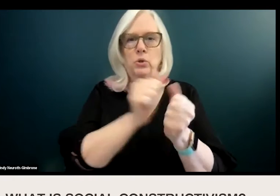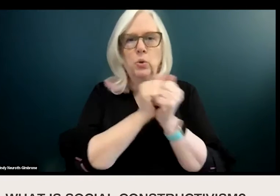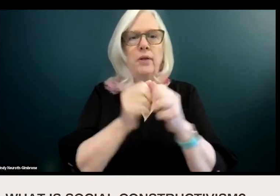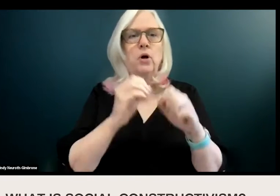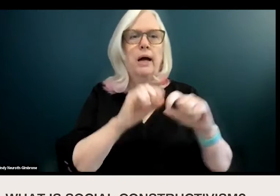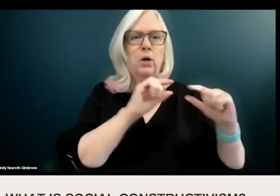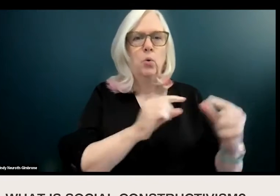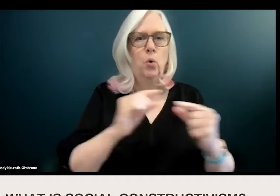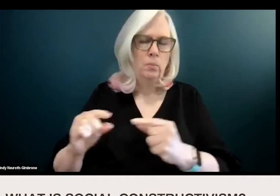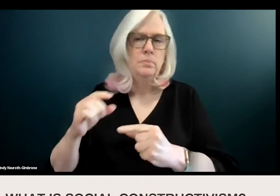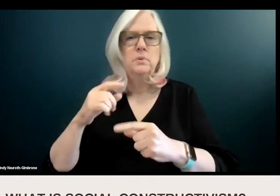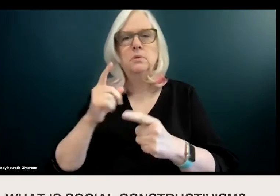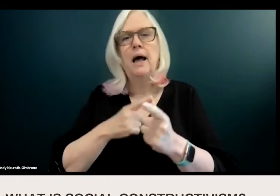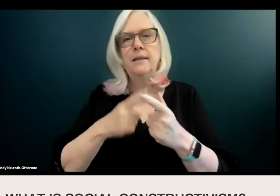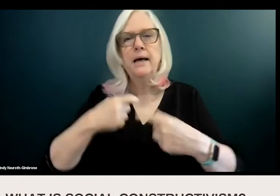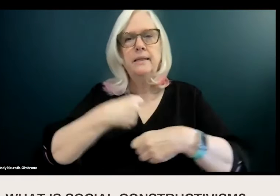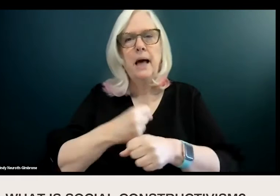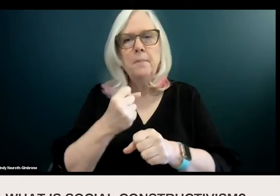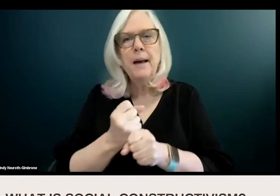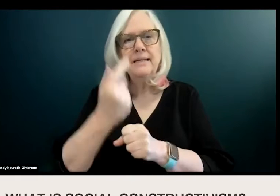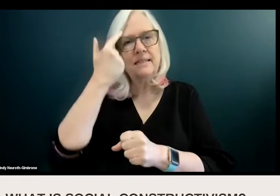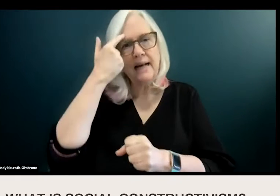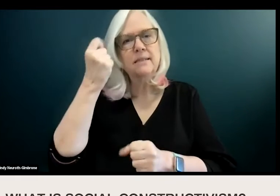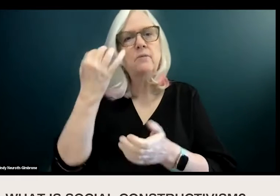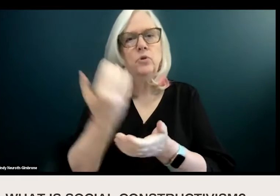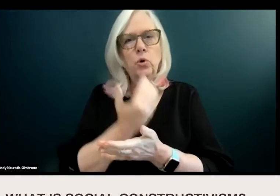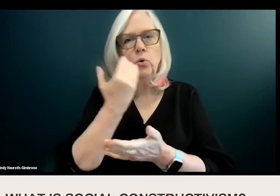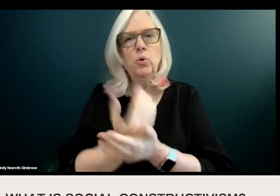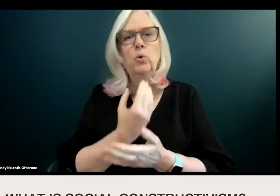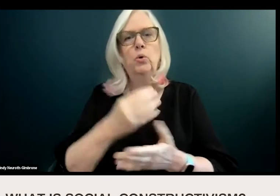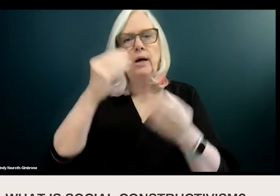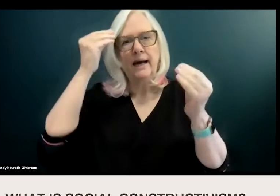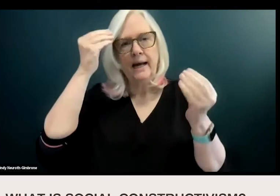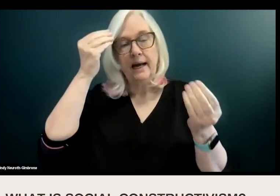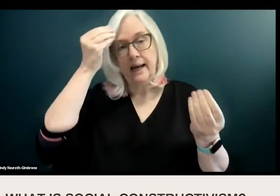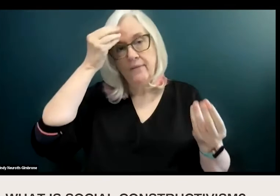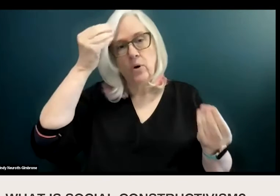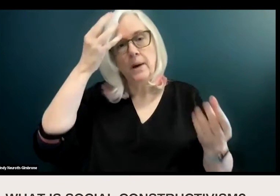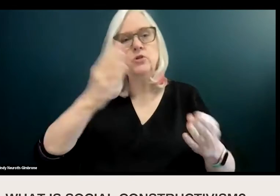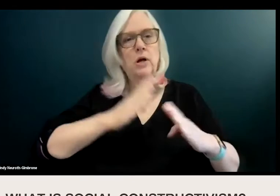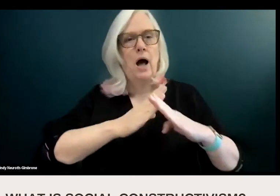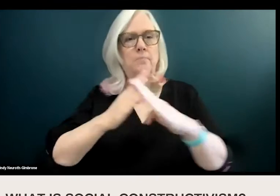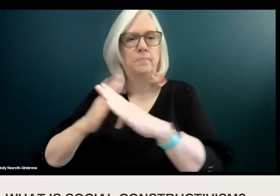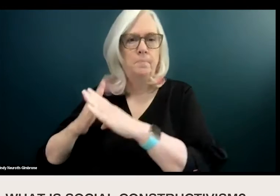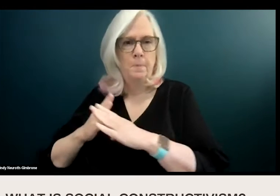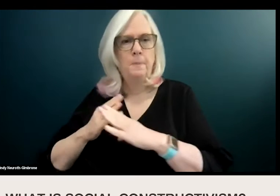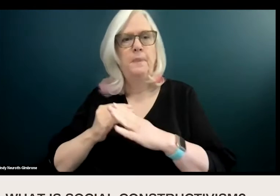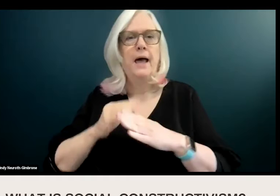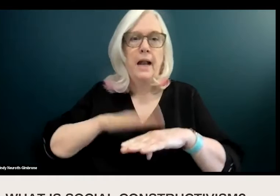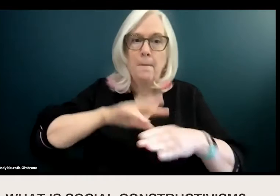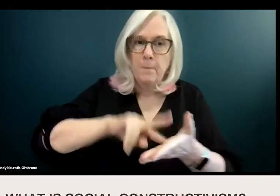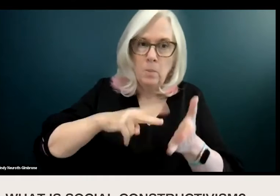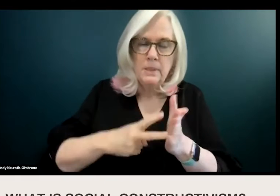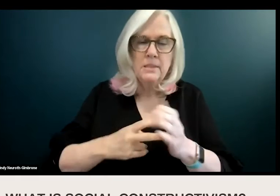make sense of new information obstacles. Students encounter benchmarks that are purposefully scaffolded. They're purposefully put